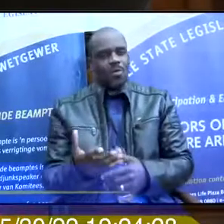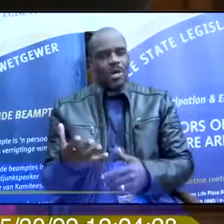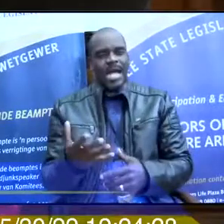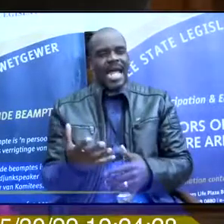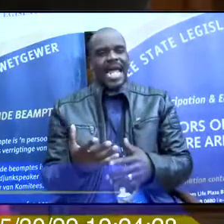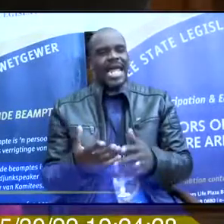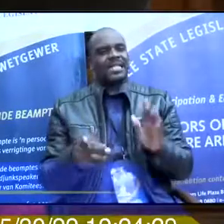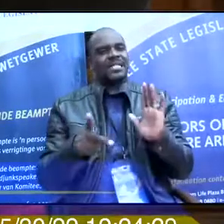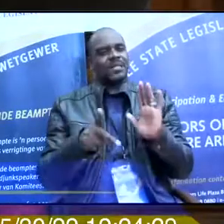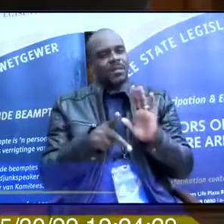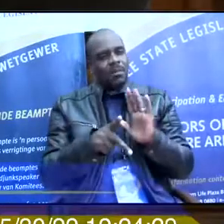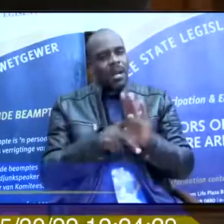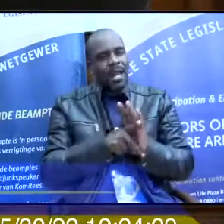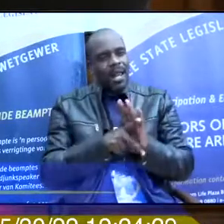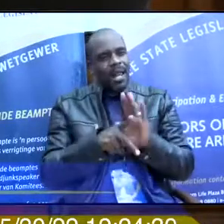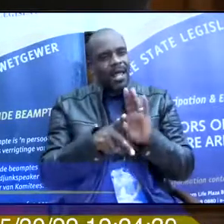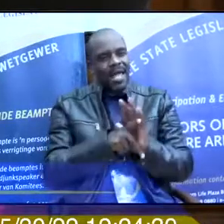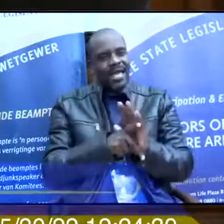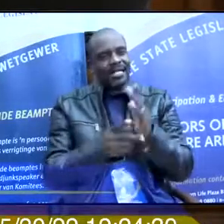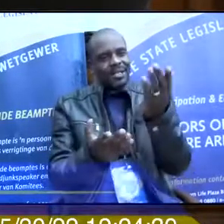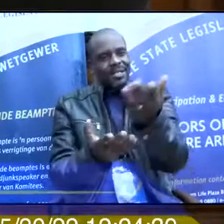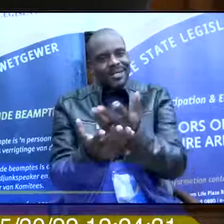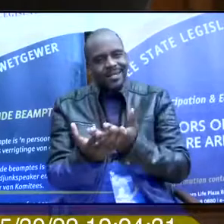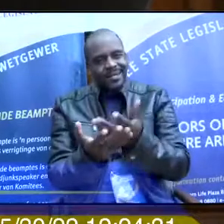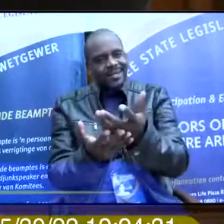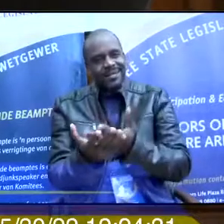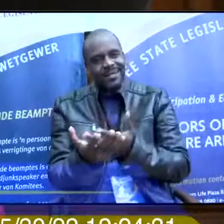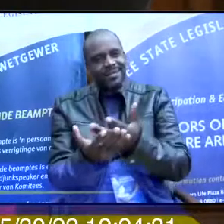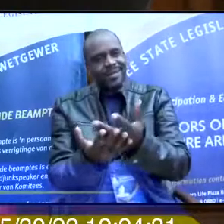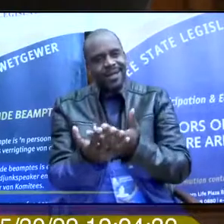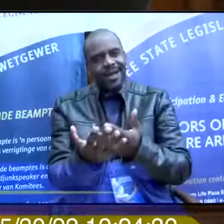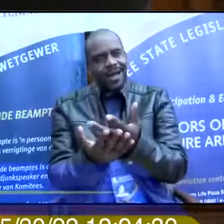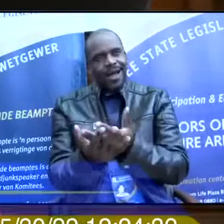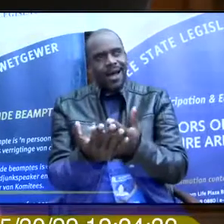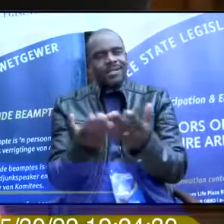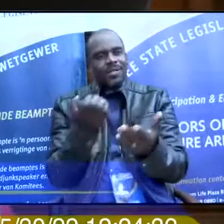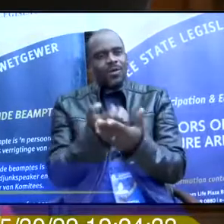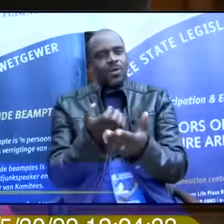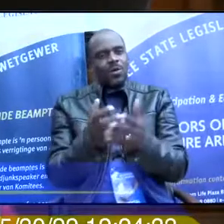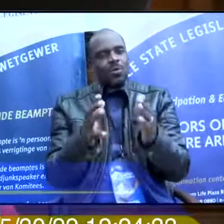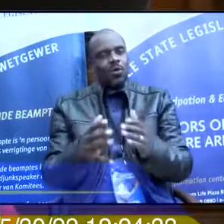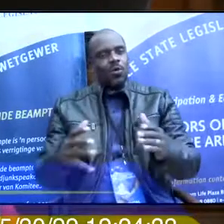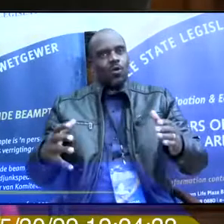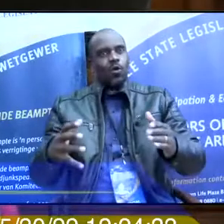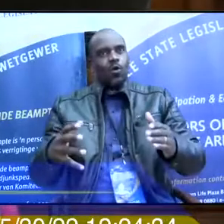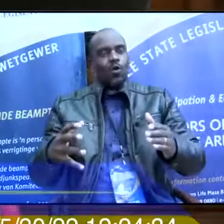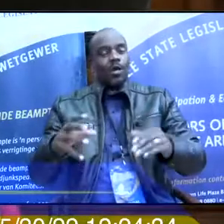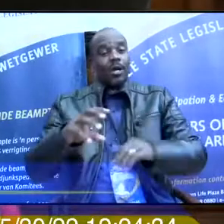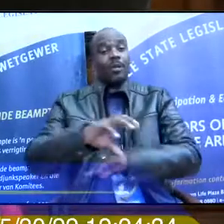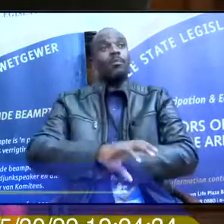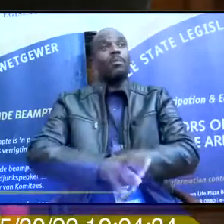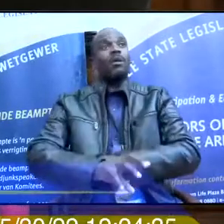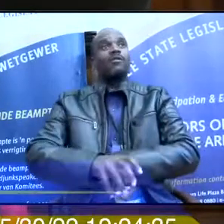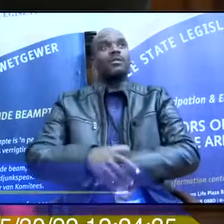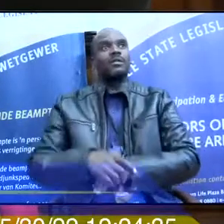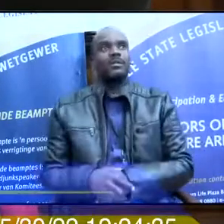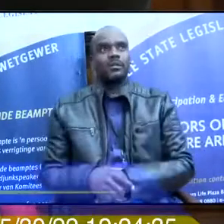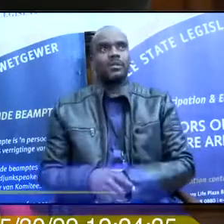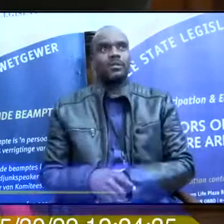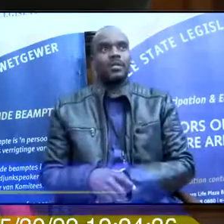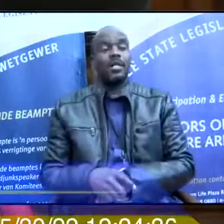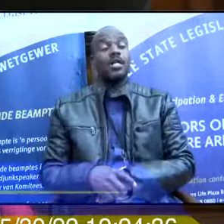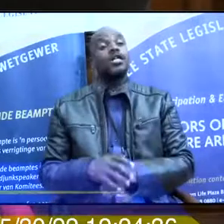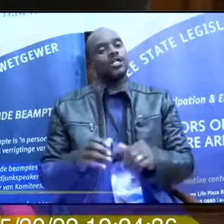a role in terms of the discussions around economic growth in the province there's no platform so it is